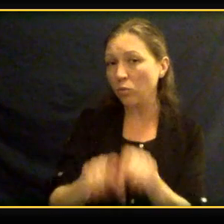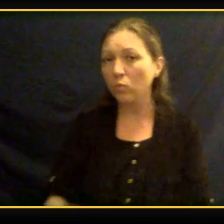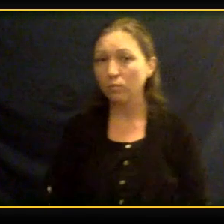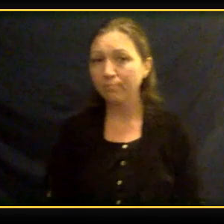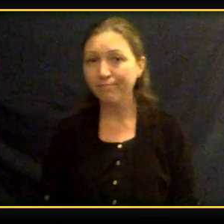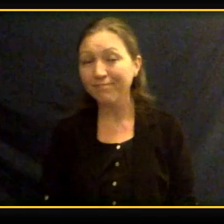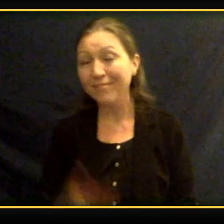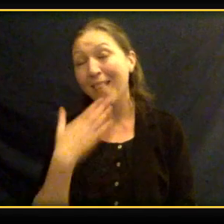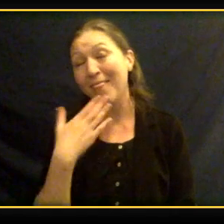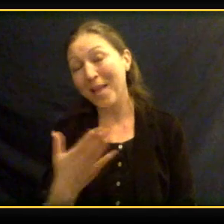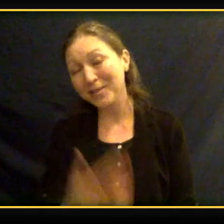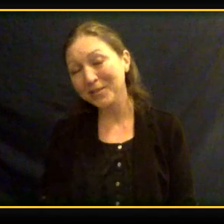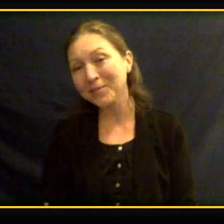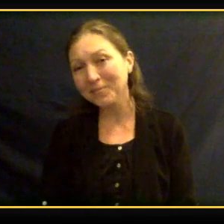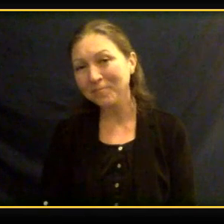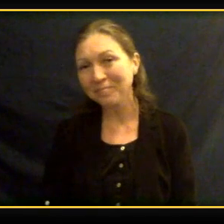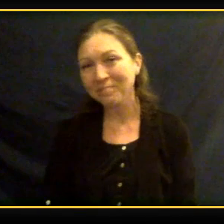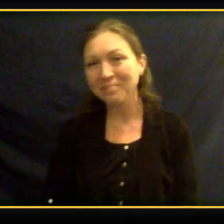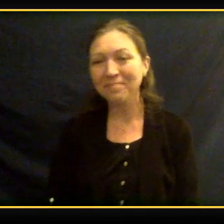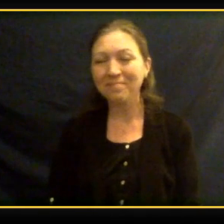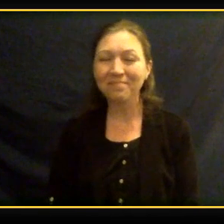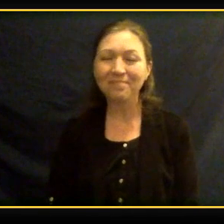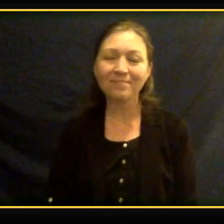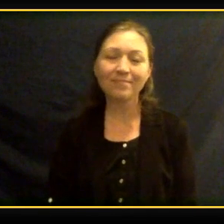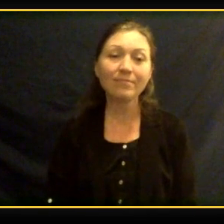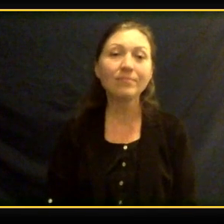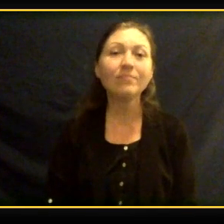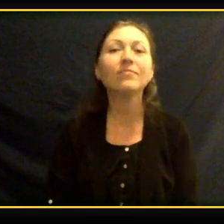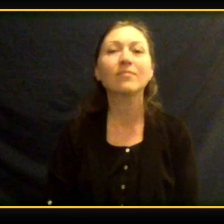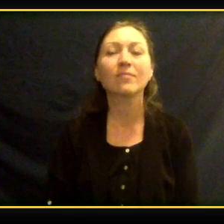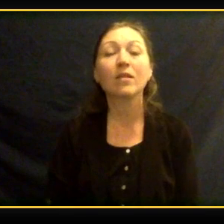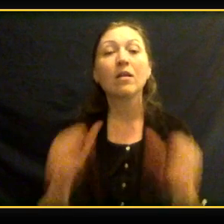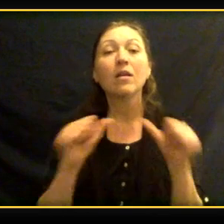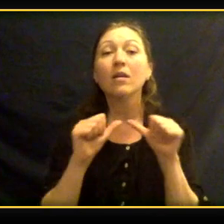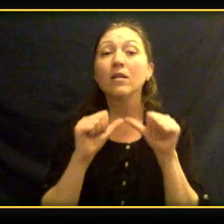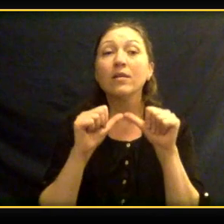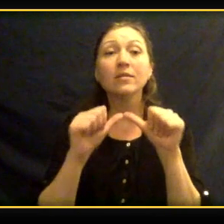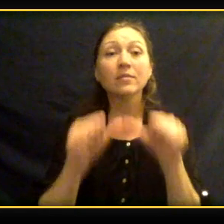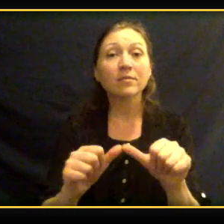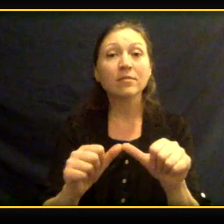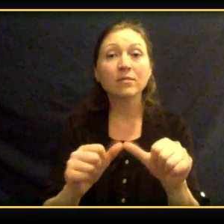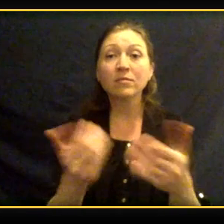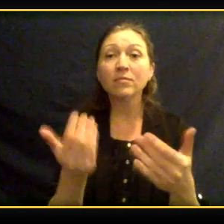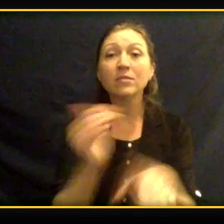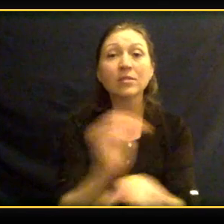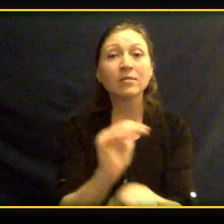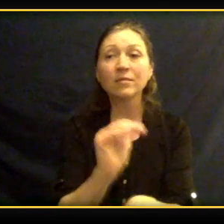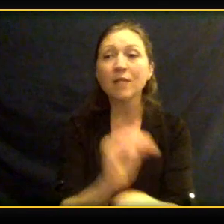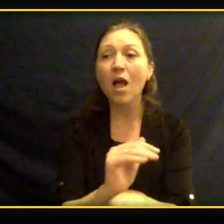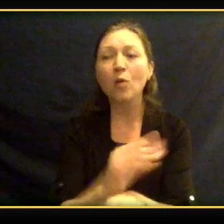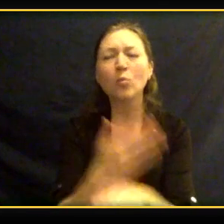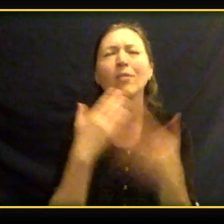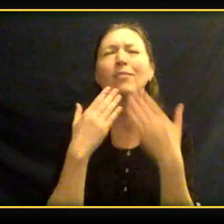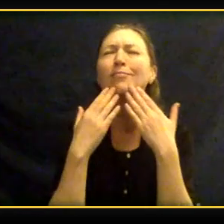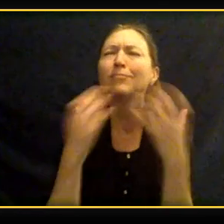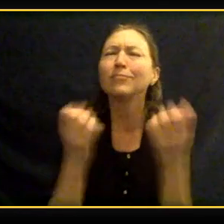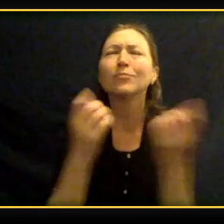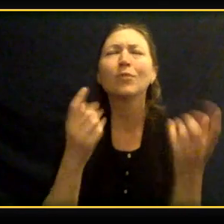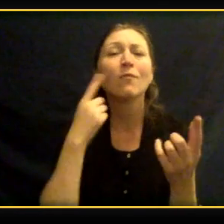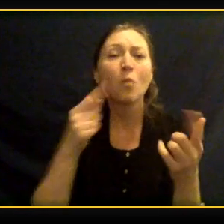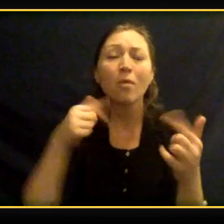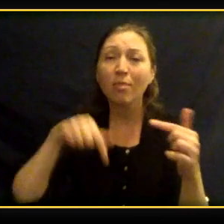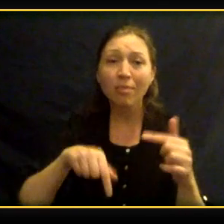As we continue tonight, we want to thank you again for your generosity in support of this very worthy cause. Remember, our goal tonight